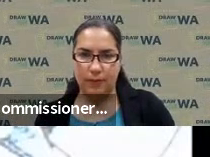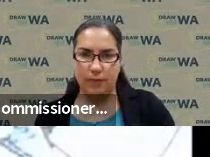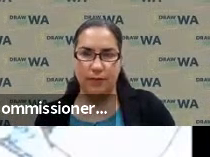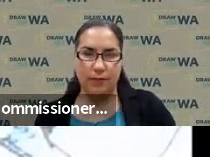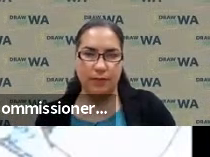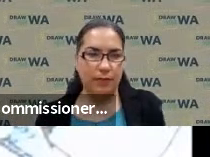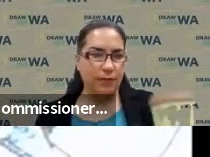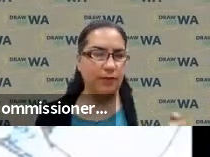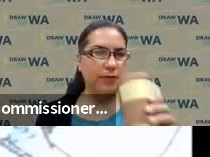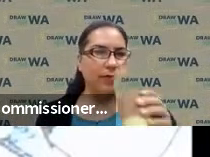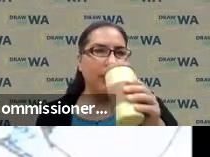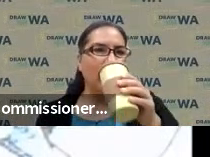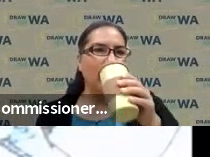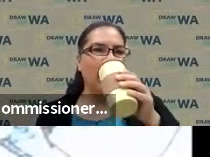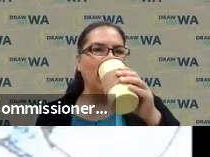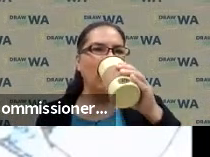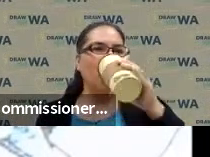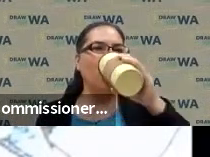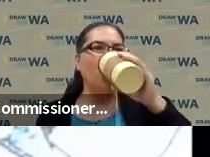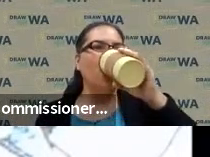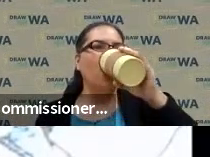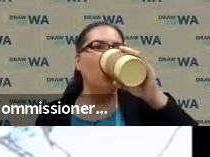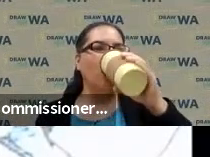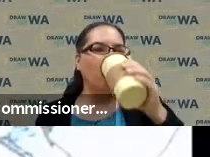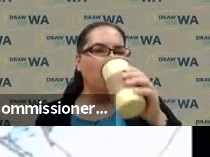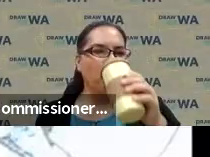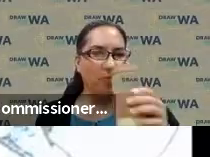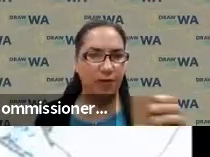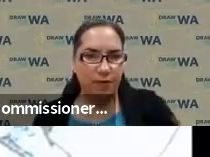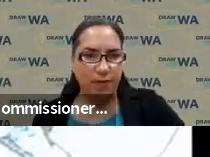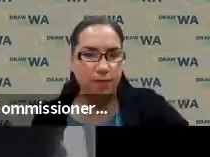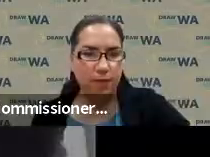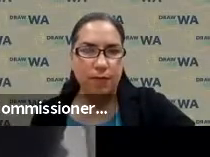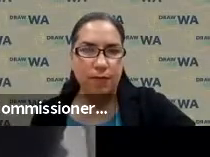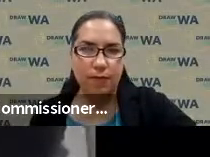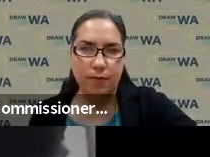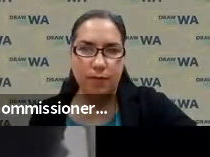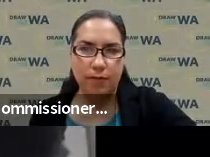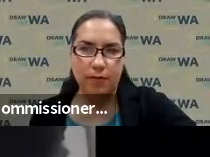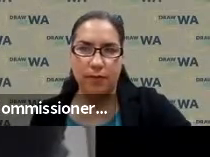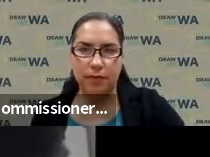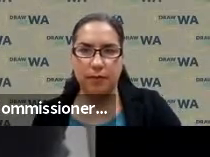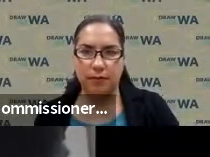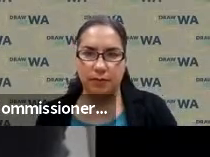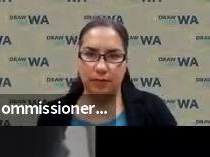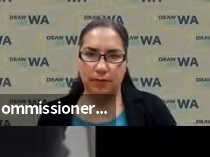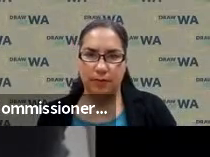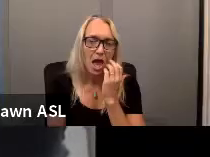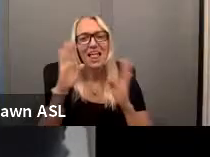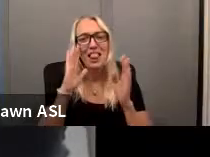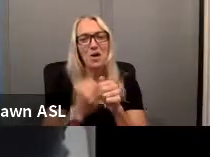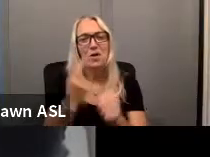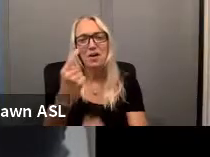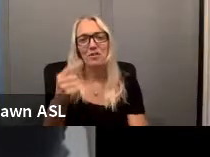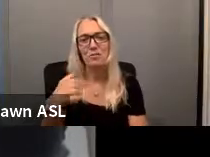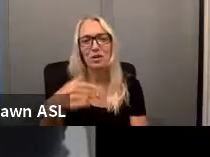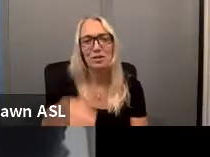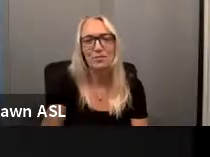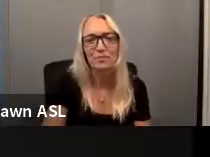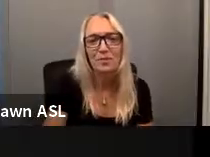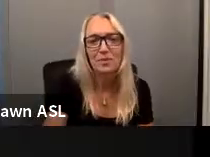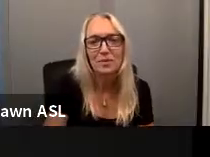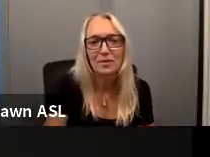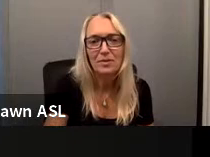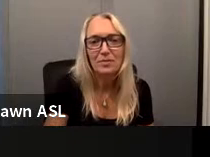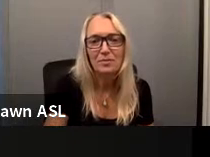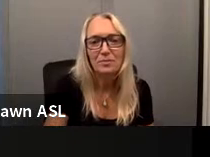the 4 voting members of the commission to facilitate and to lead this effort. Hello, everyone. I'm Commissioner April Sims.